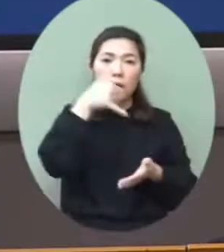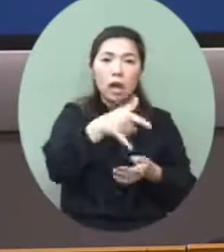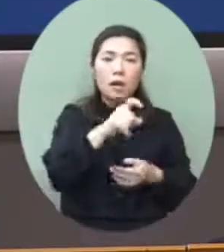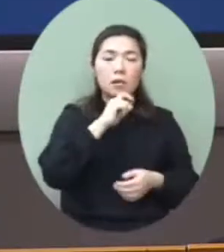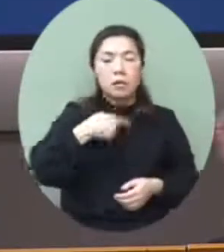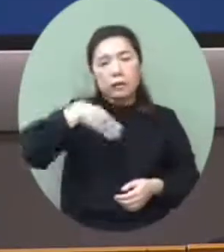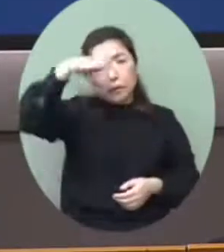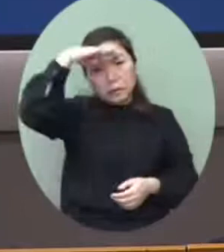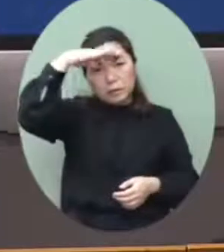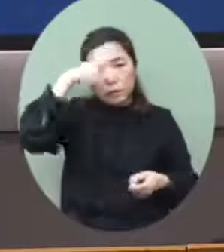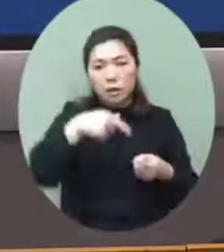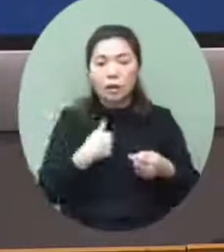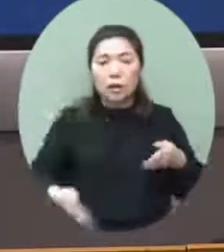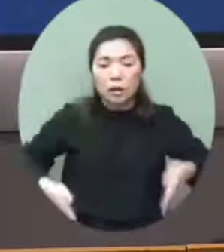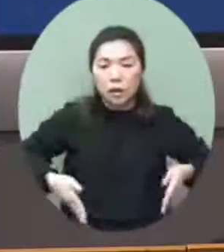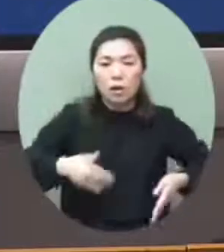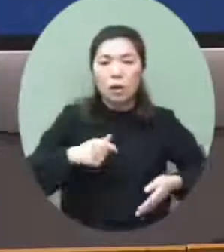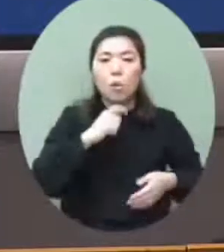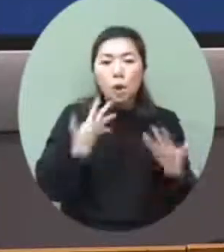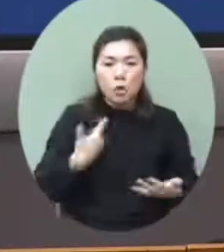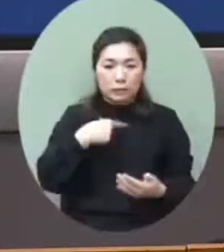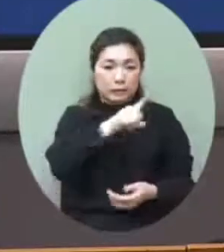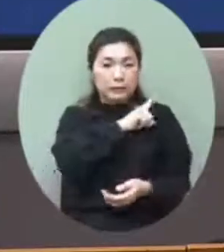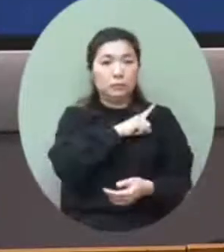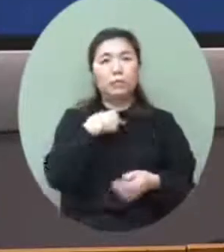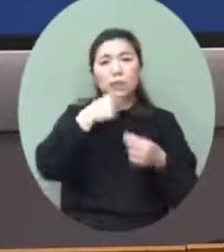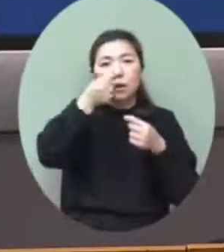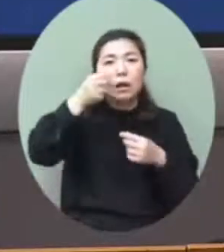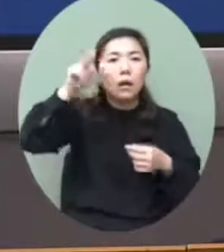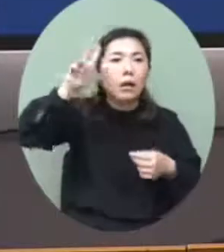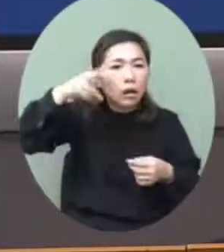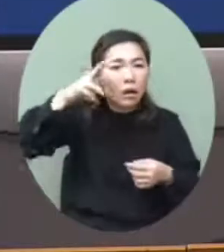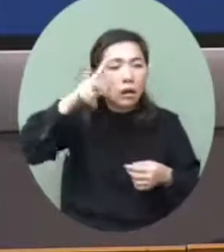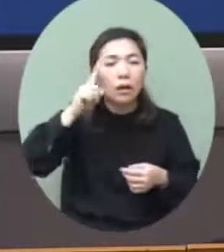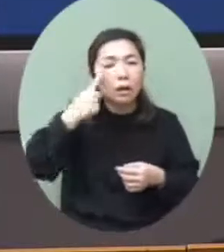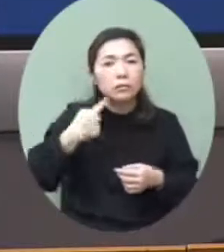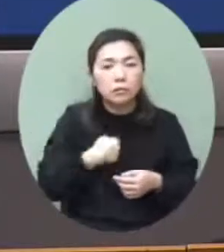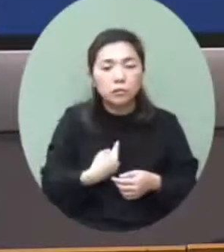day. These include residential care homes for the elderly,